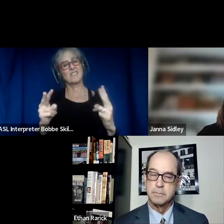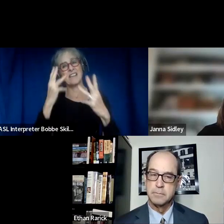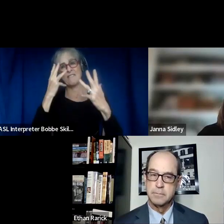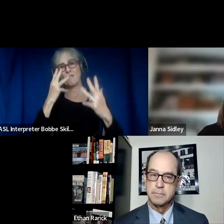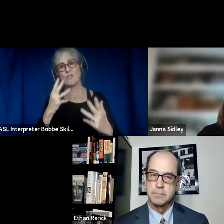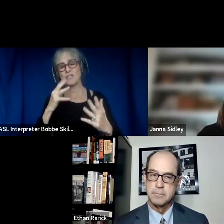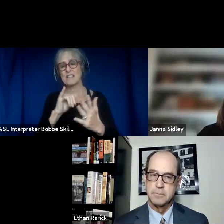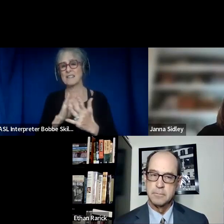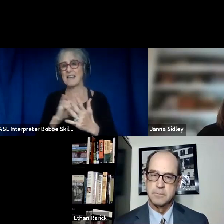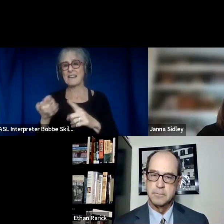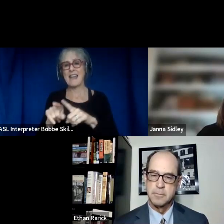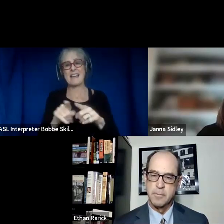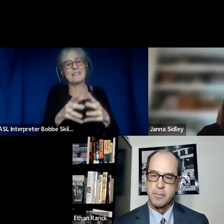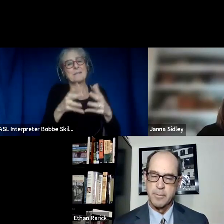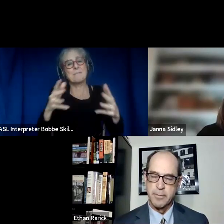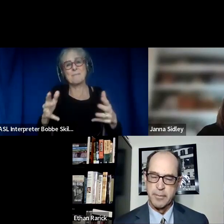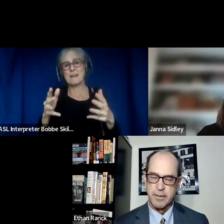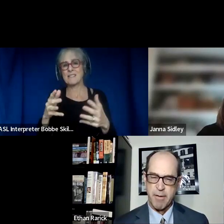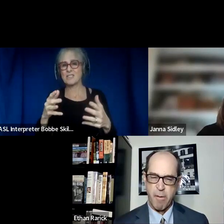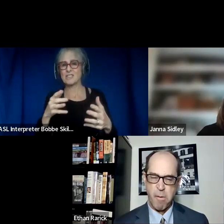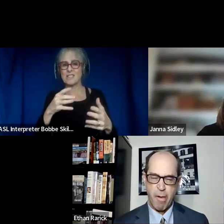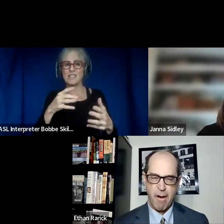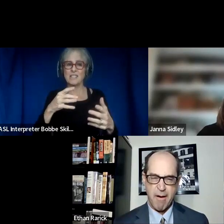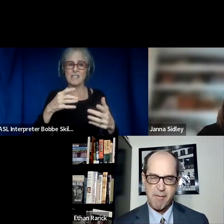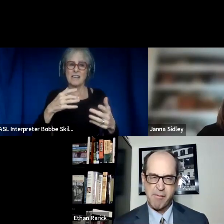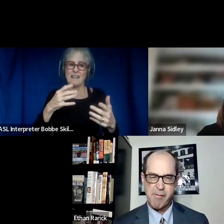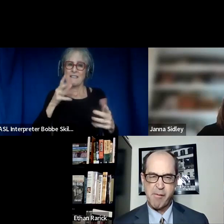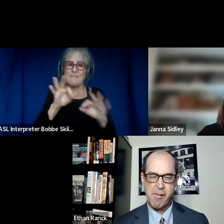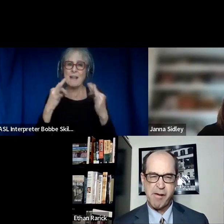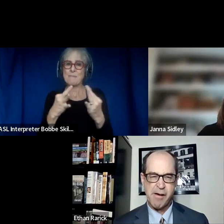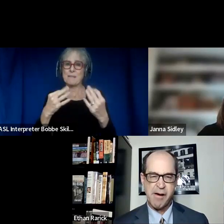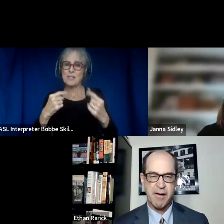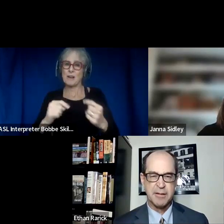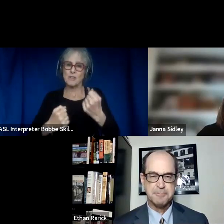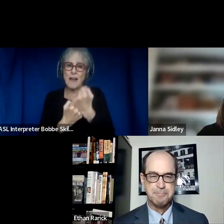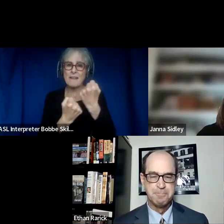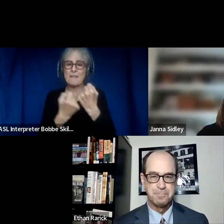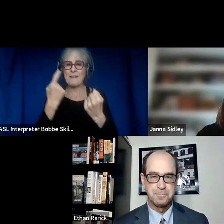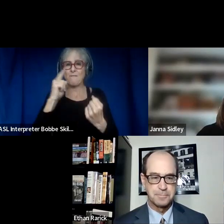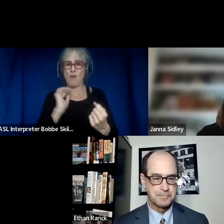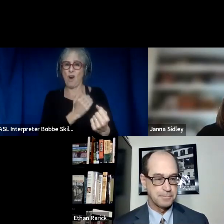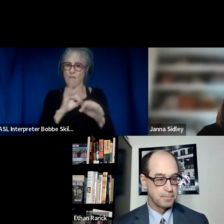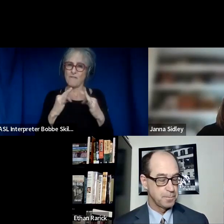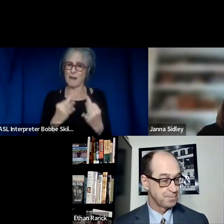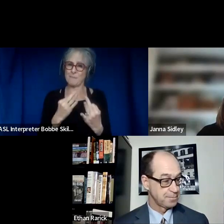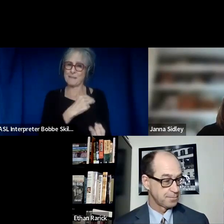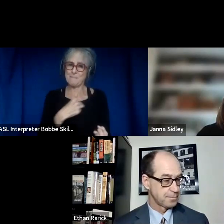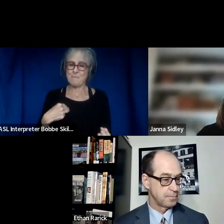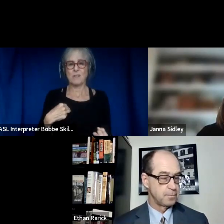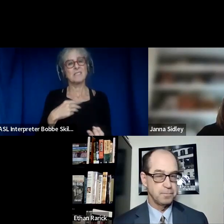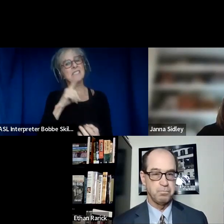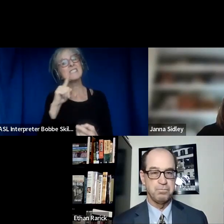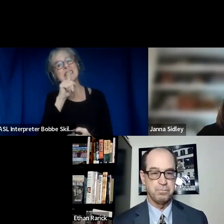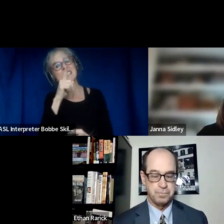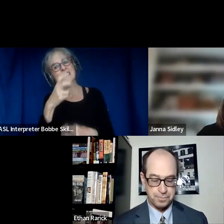that, as much as you try to advocate for your family member, it's just really difficult. And, as a